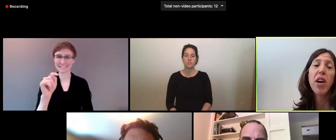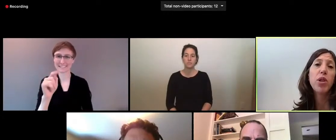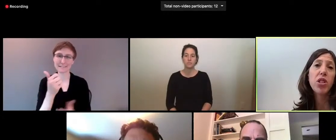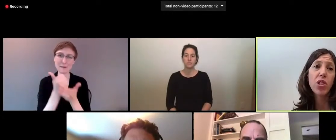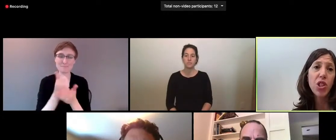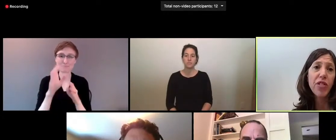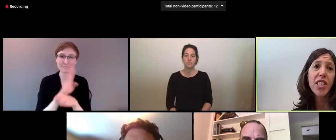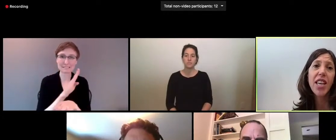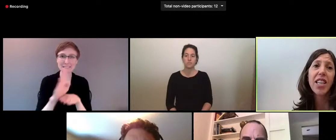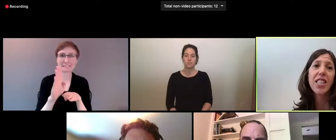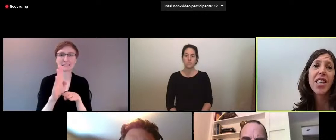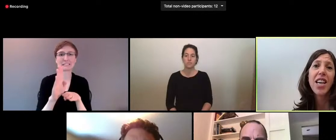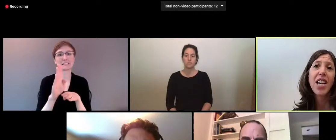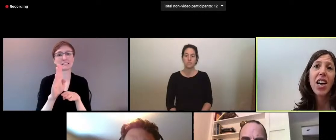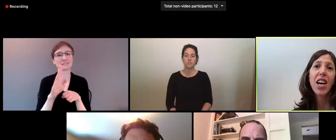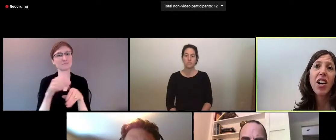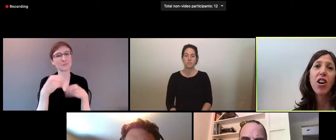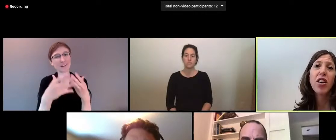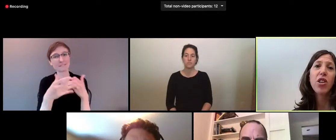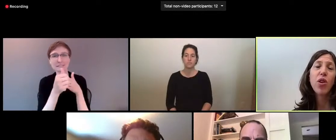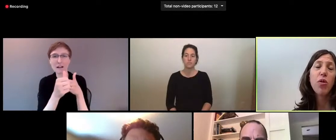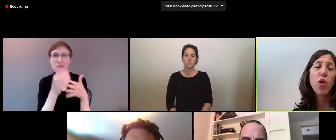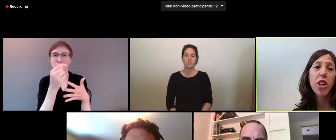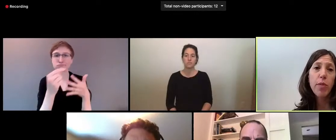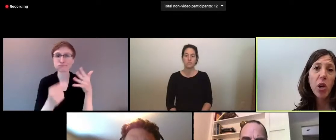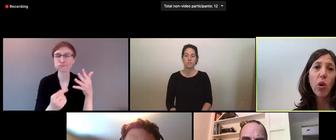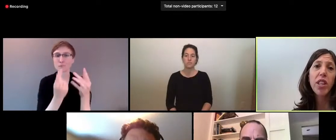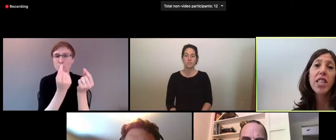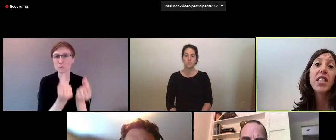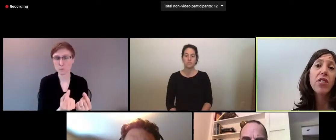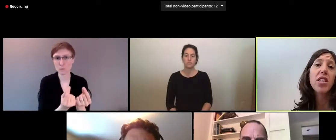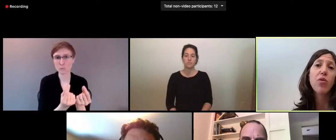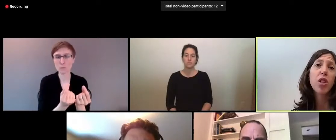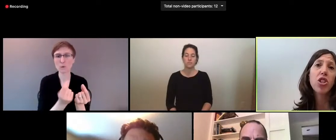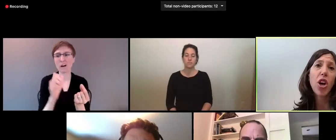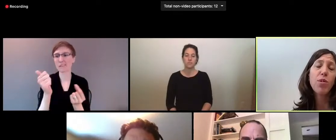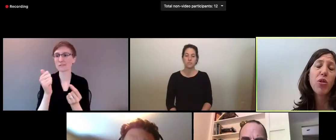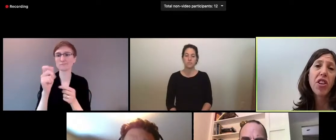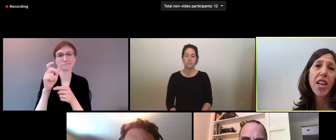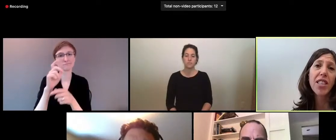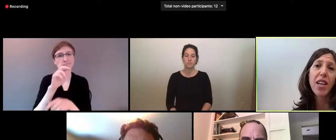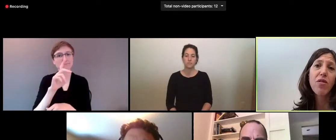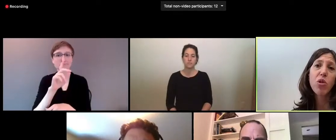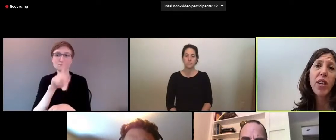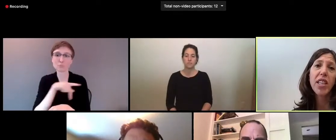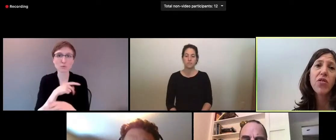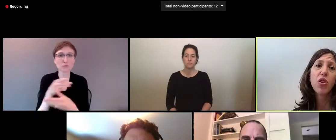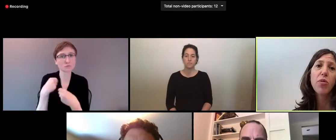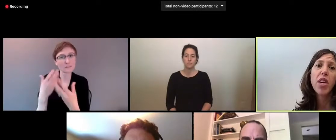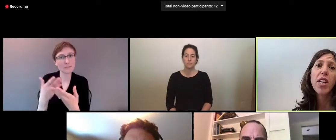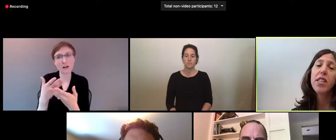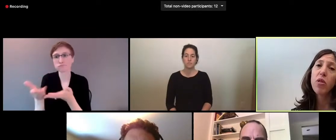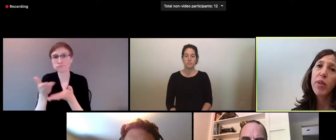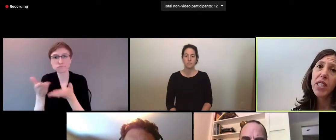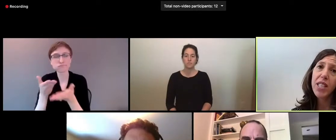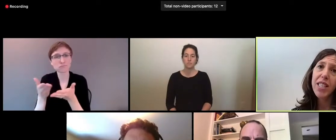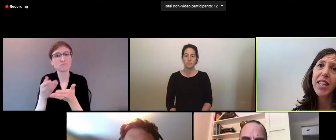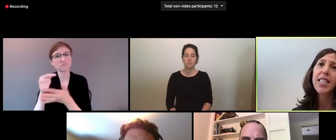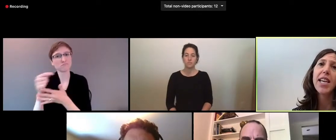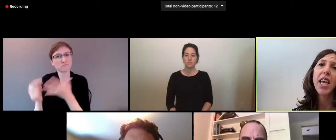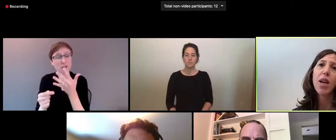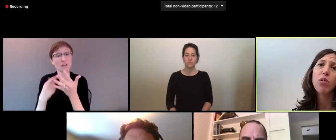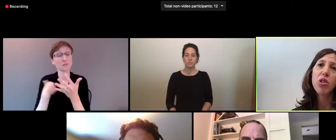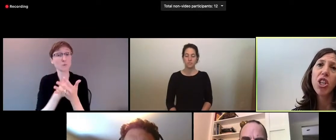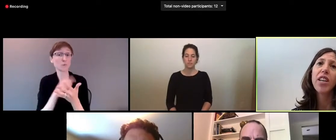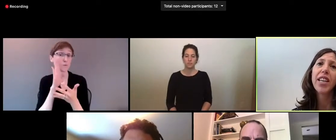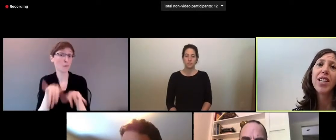businesses that provide personal service settings. We're going to be holding a series of workshops over the next several weeks for different businesses